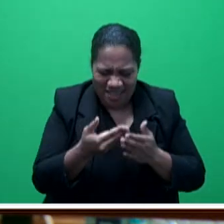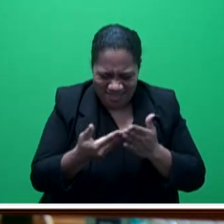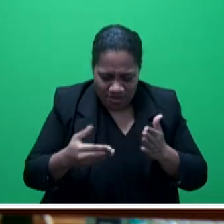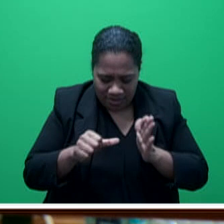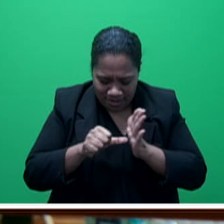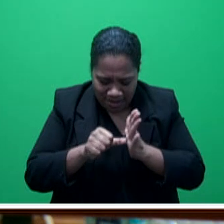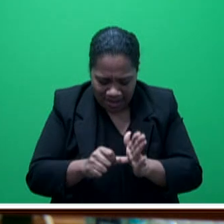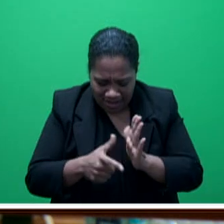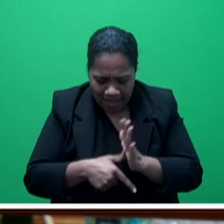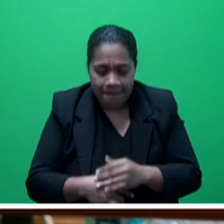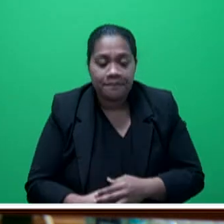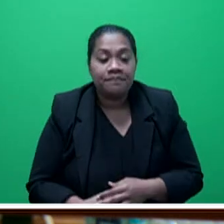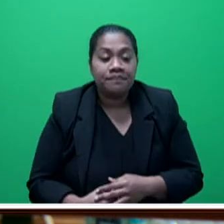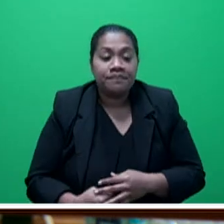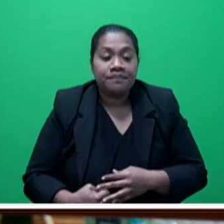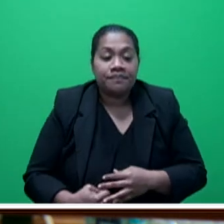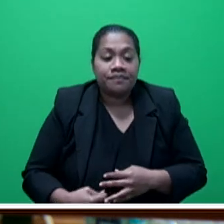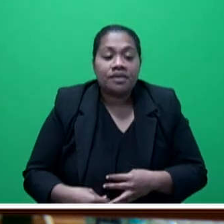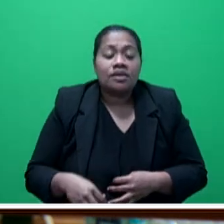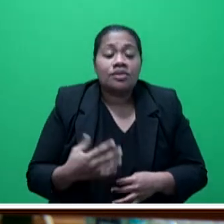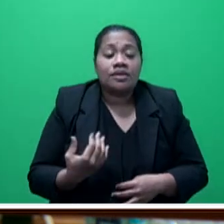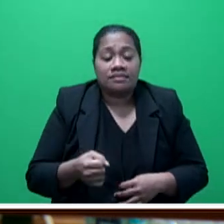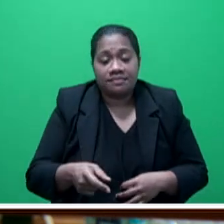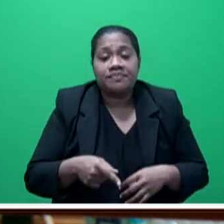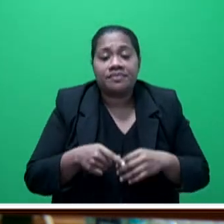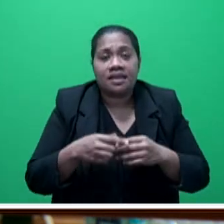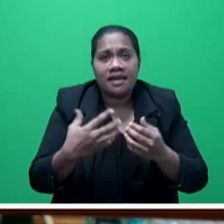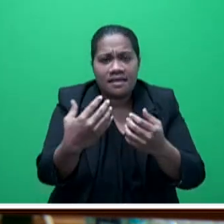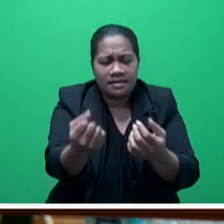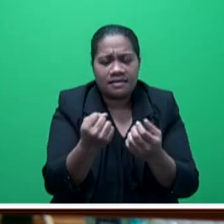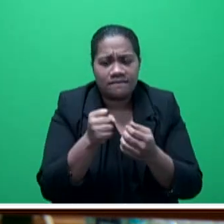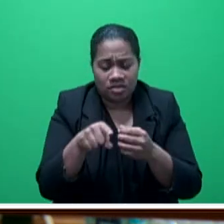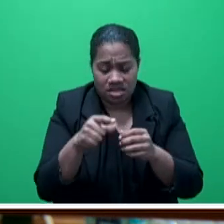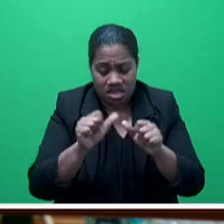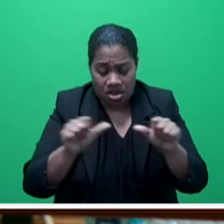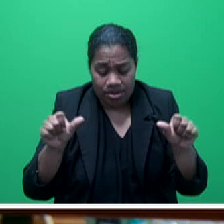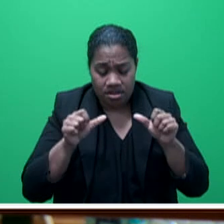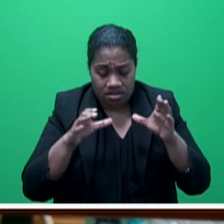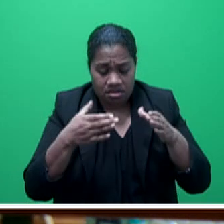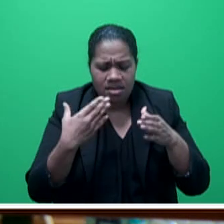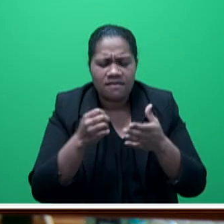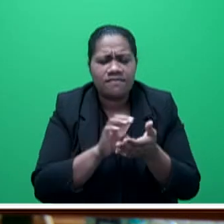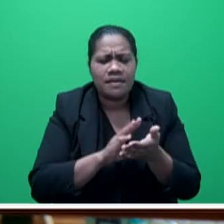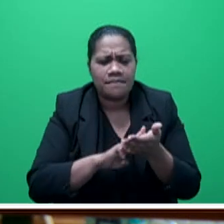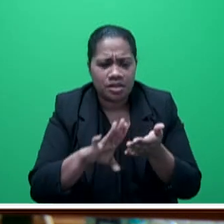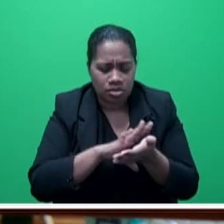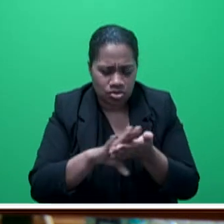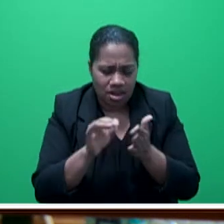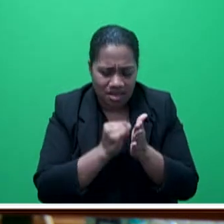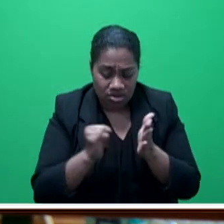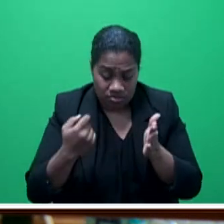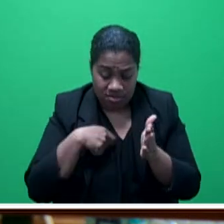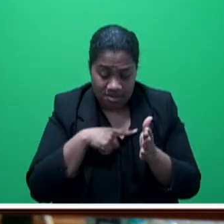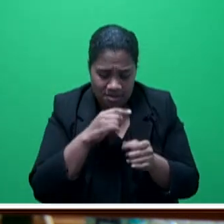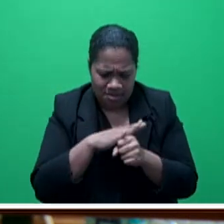complement the bold and ambitious drive towards the commercialization of agriculture sector into a billion-dollar industry, we are ensuring that